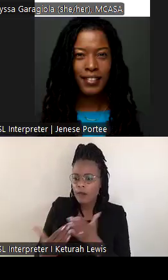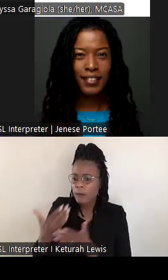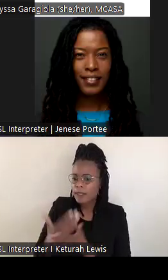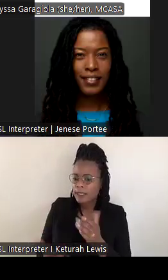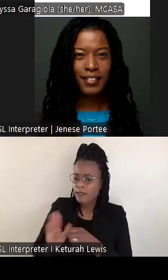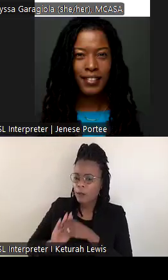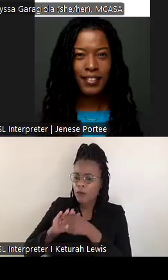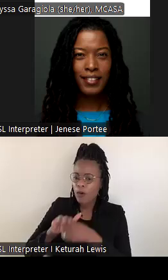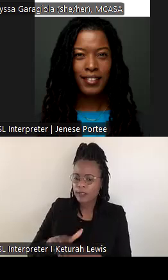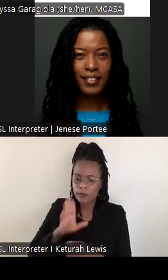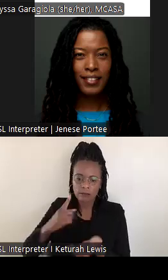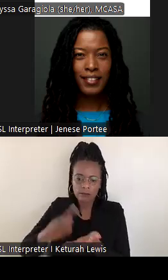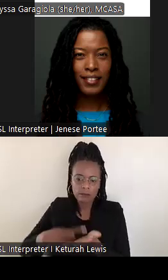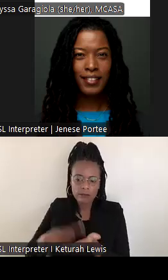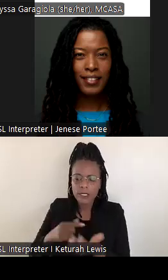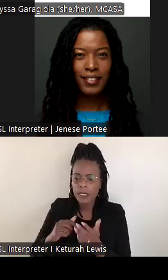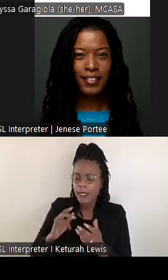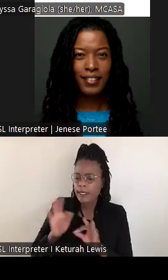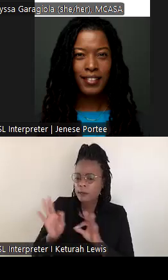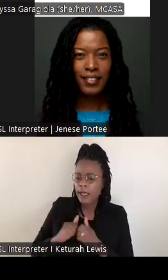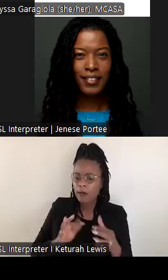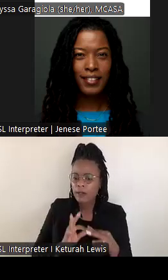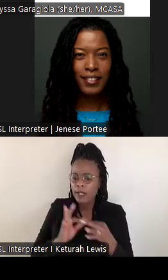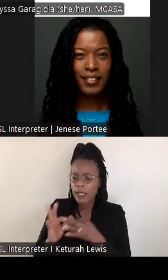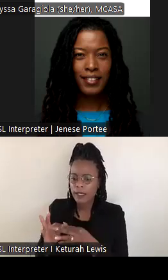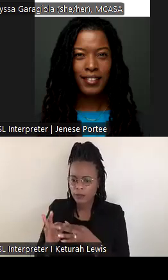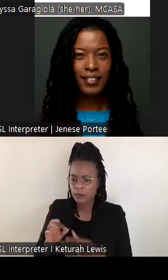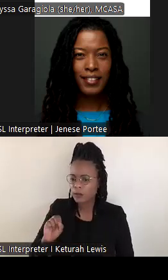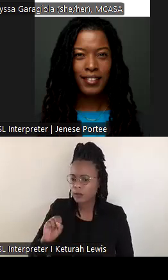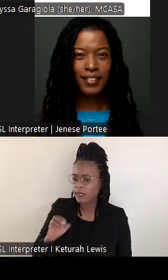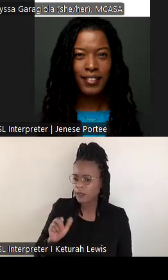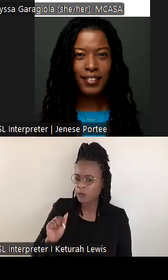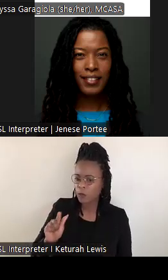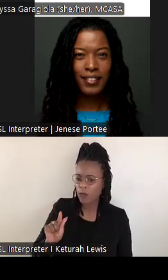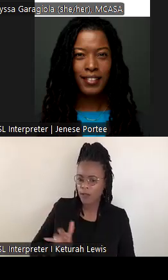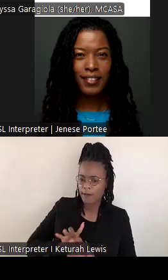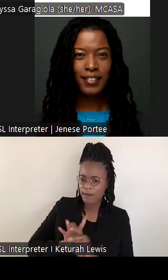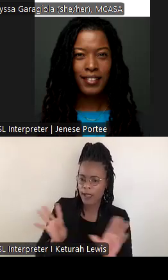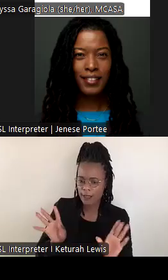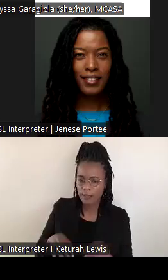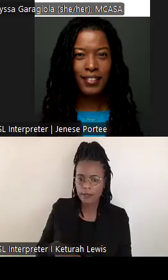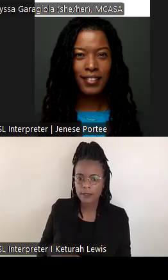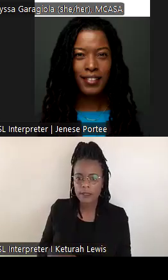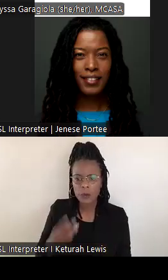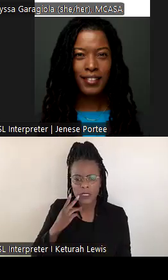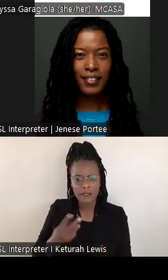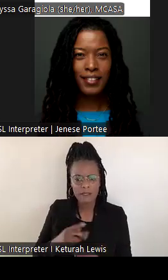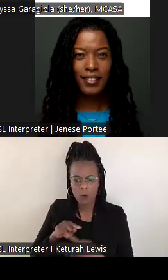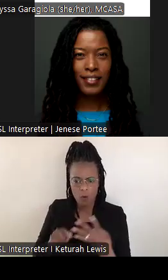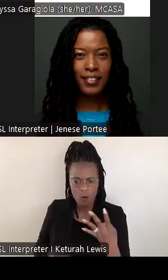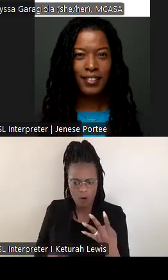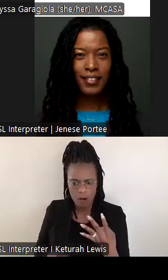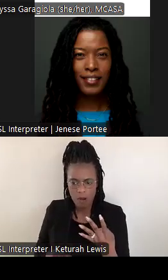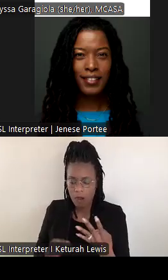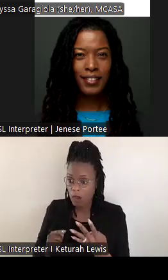and relate these to sexual violence. So these are kind of the 4 areas that contribute to oppression. This is not